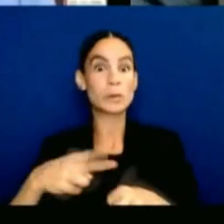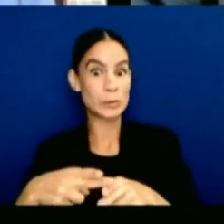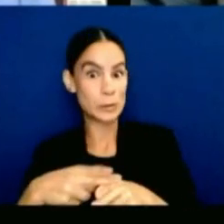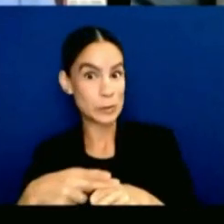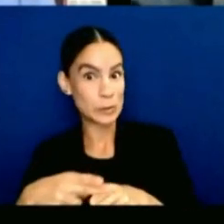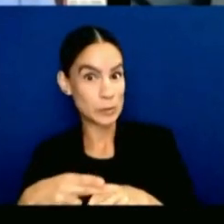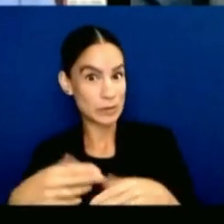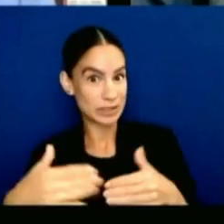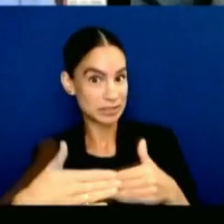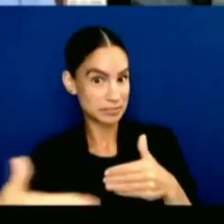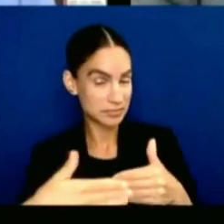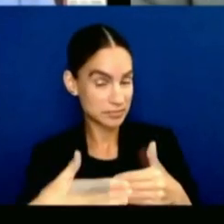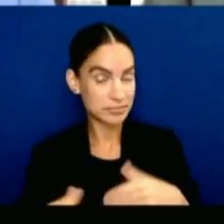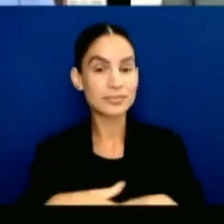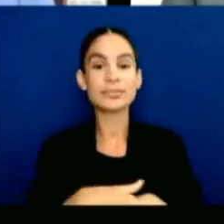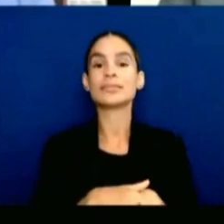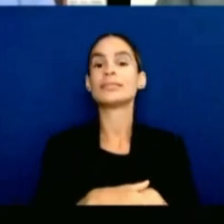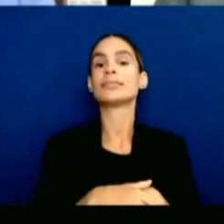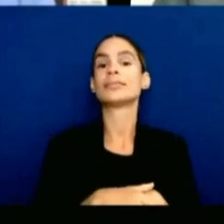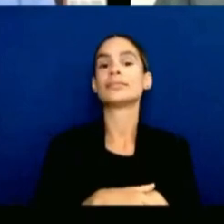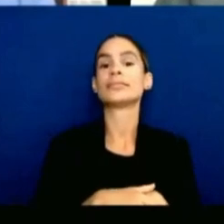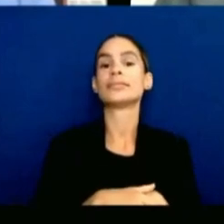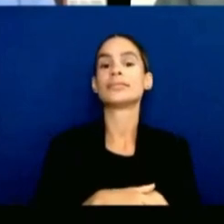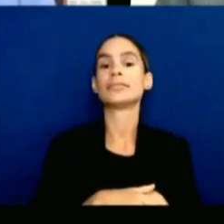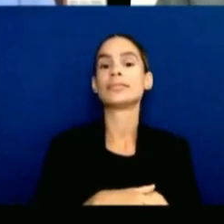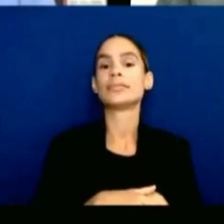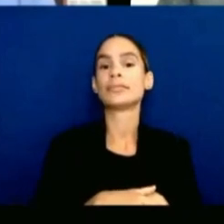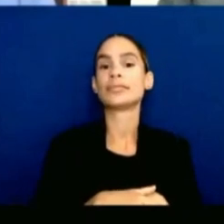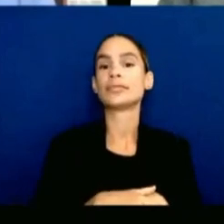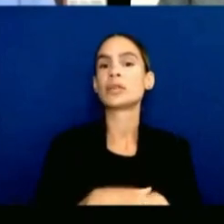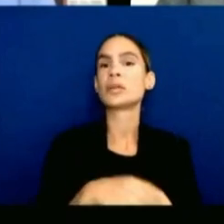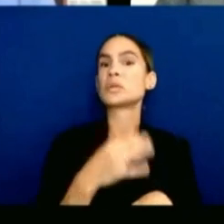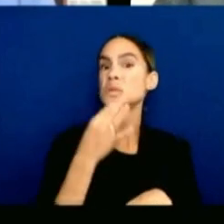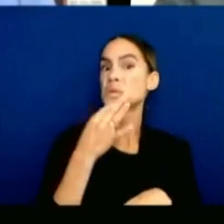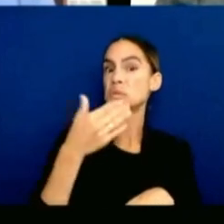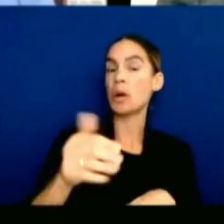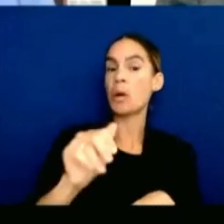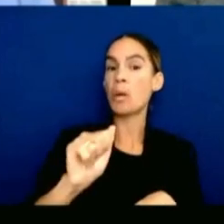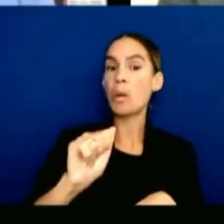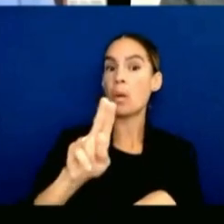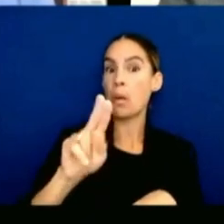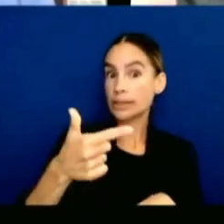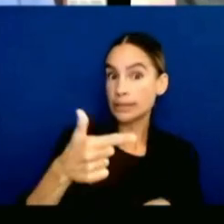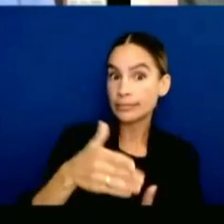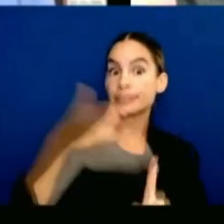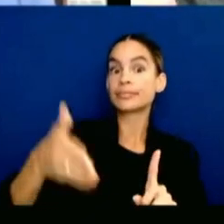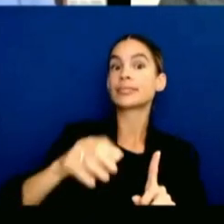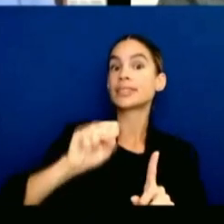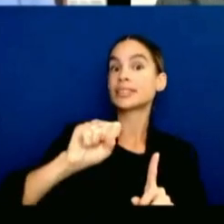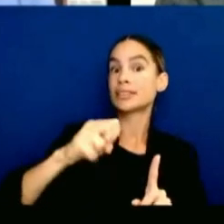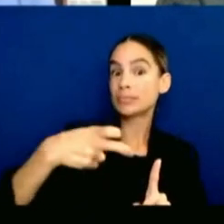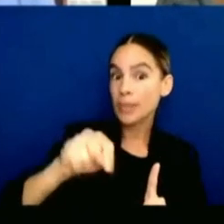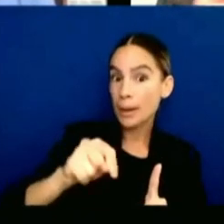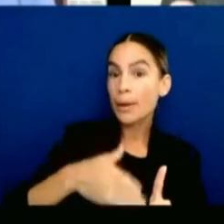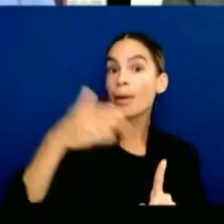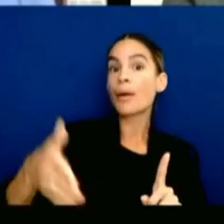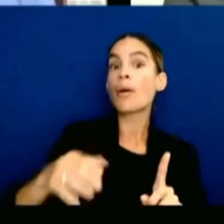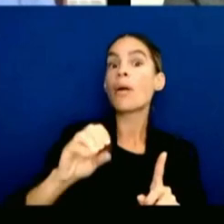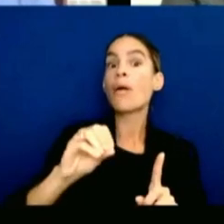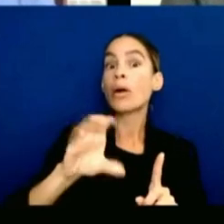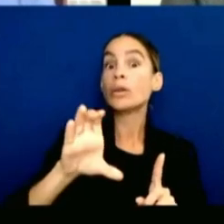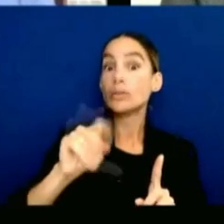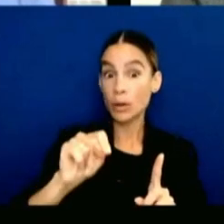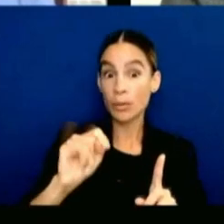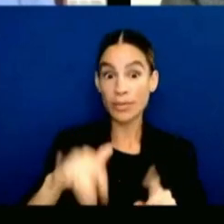one in September, and one in October. They have different platforms, yet there's some commonality among them. The